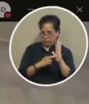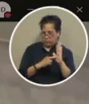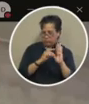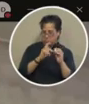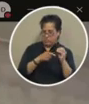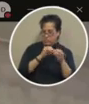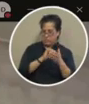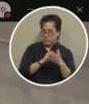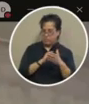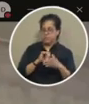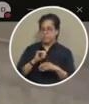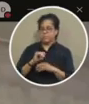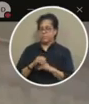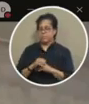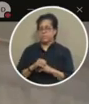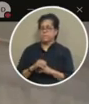council.